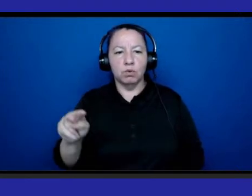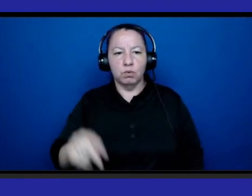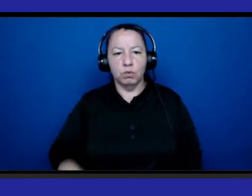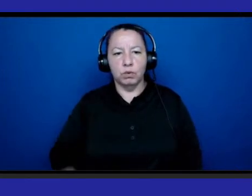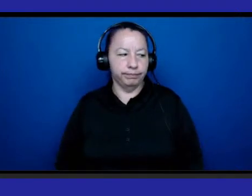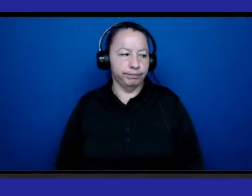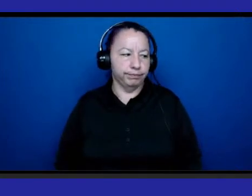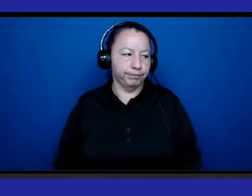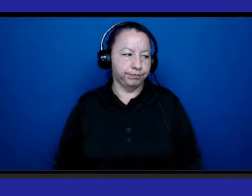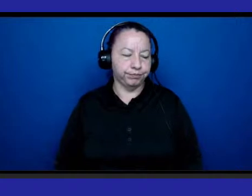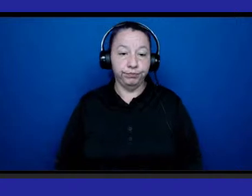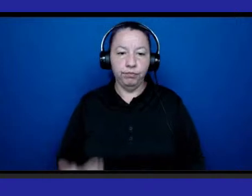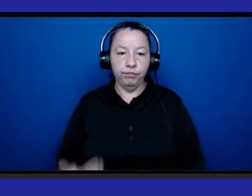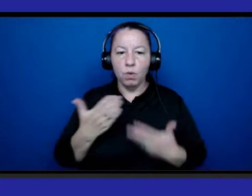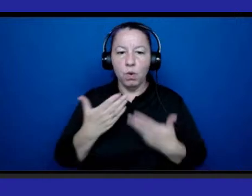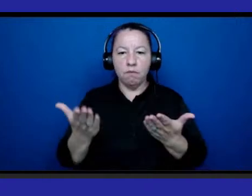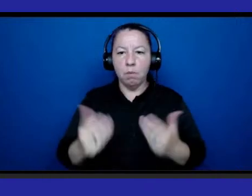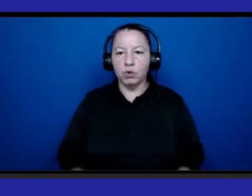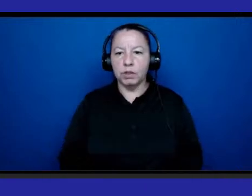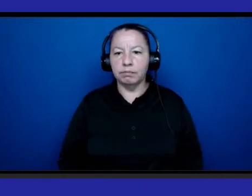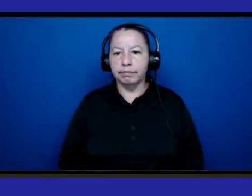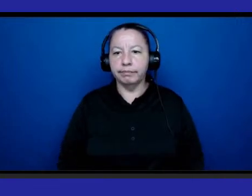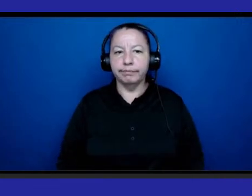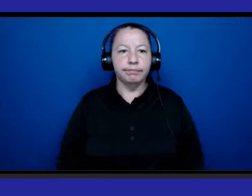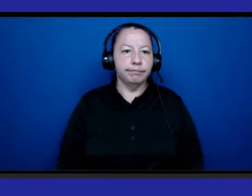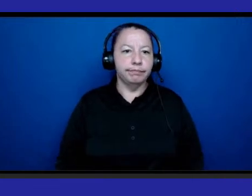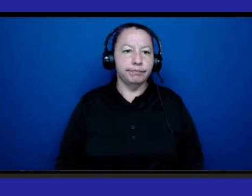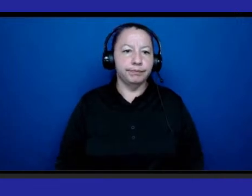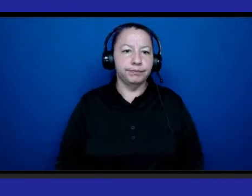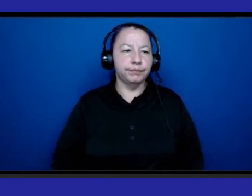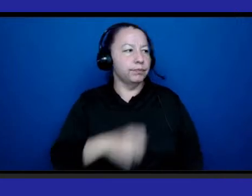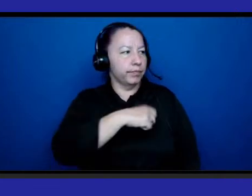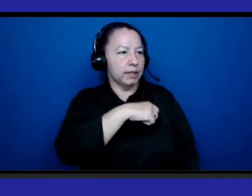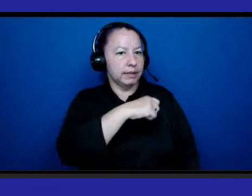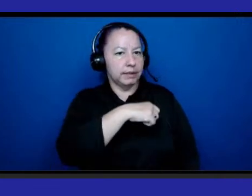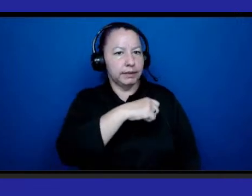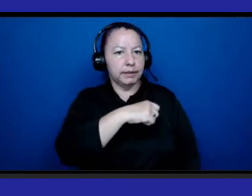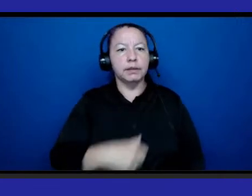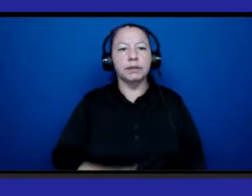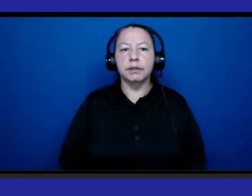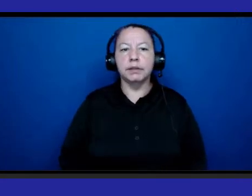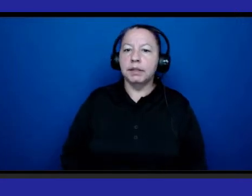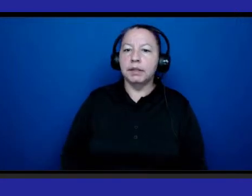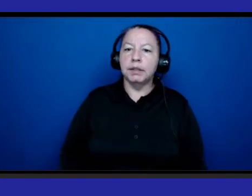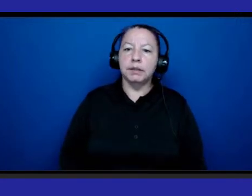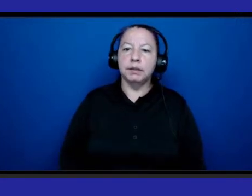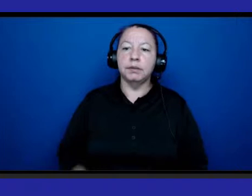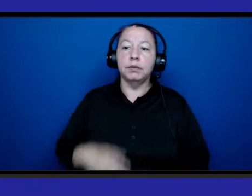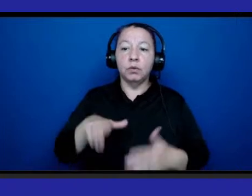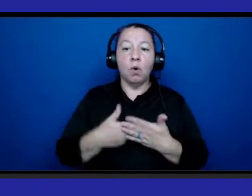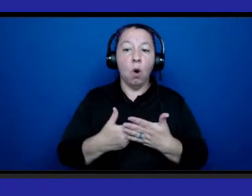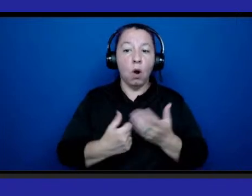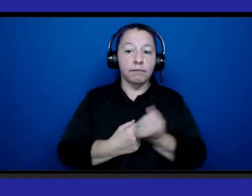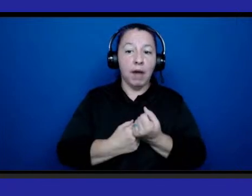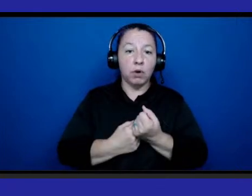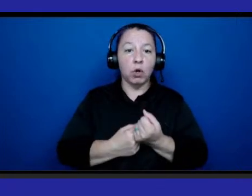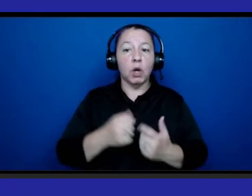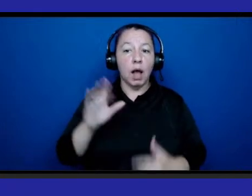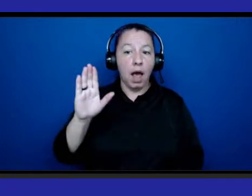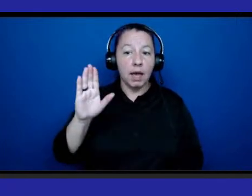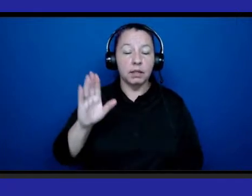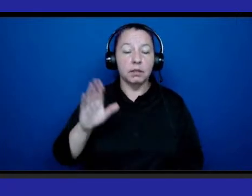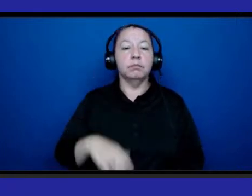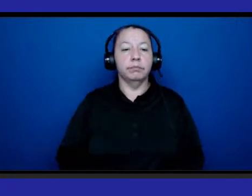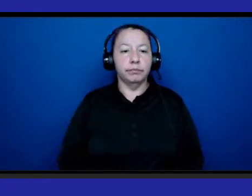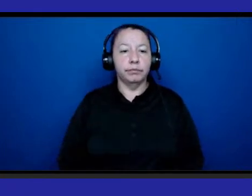Do I have a motion? Yes. Okay, all in favor? Aye.